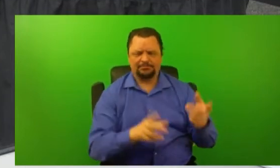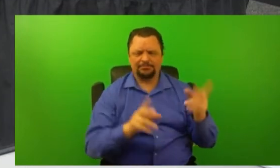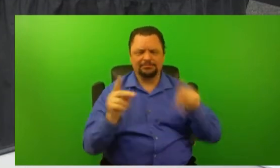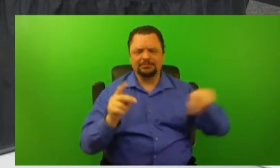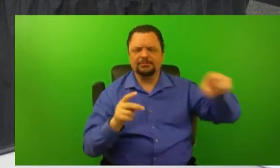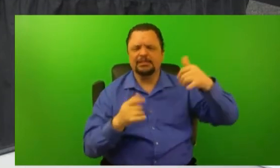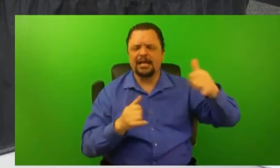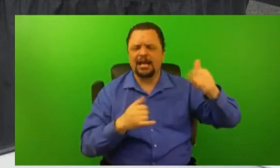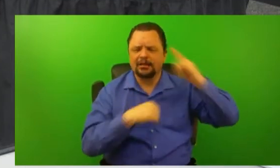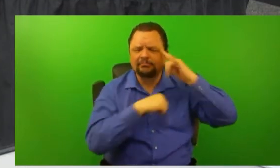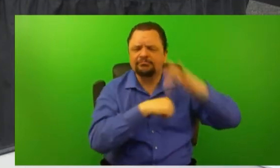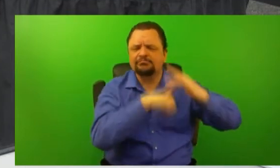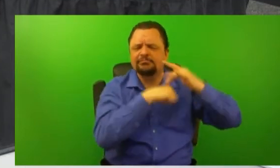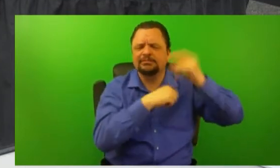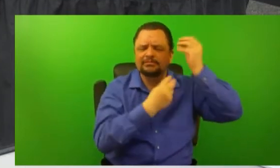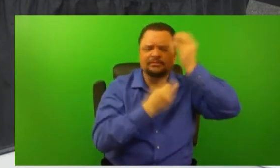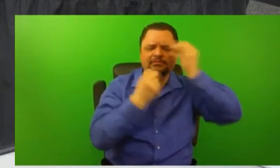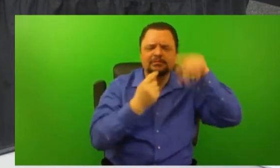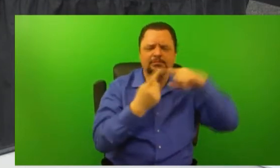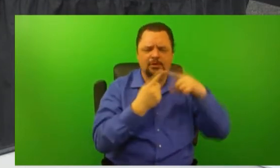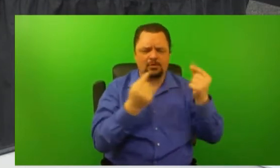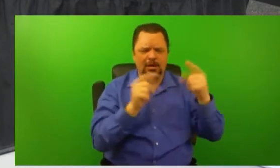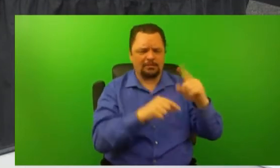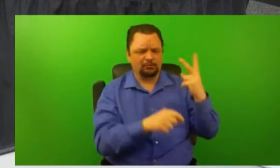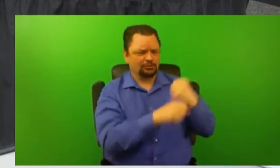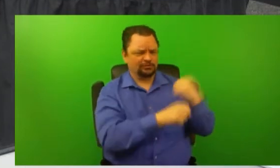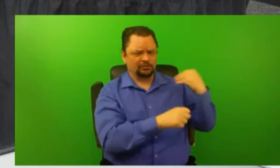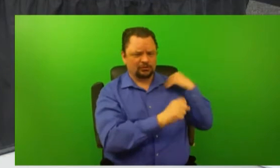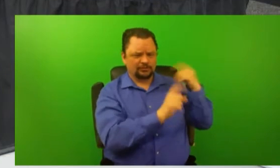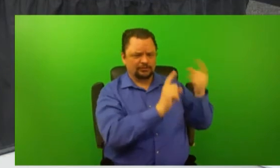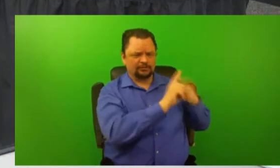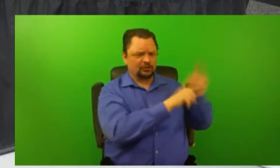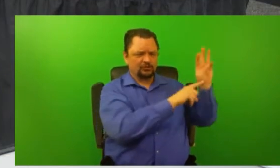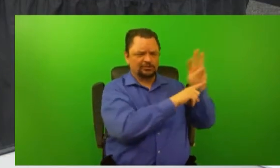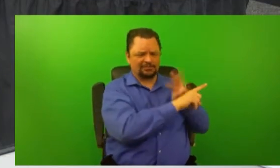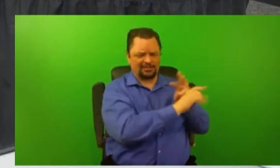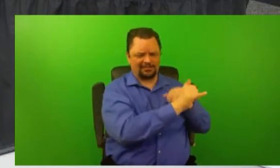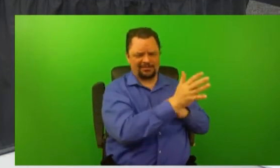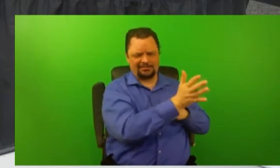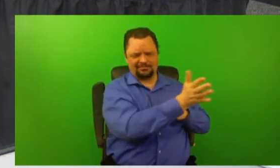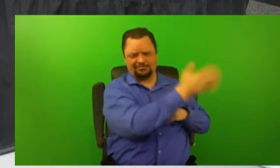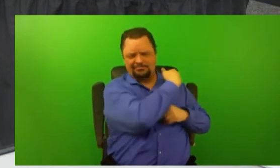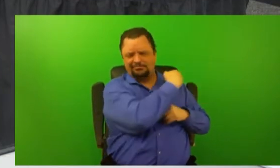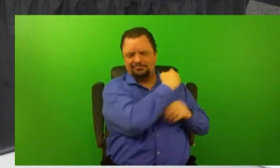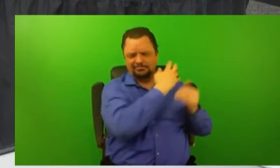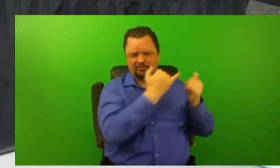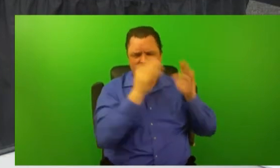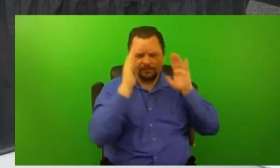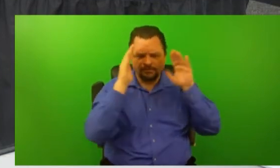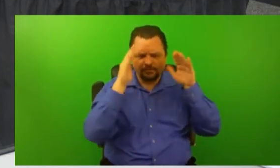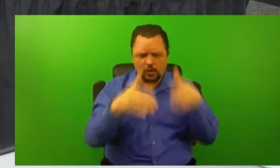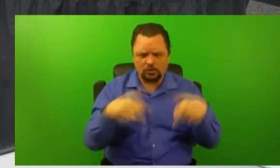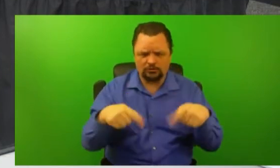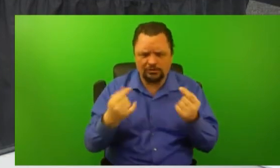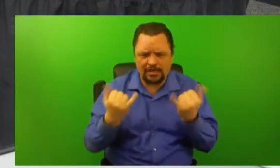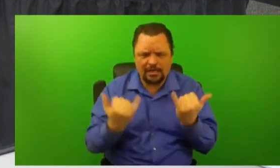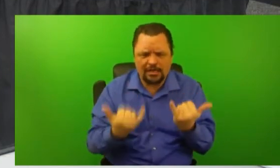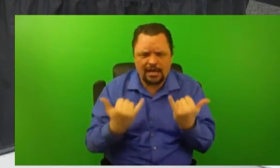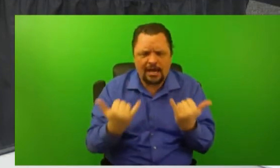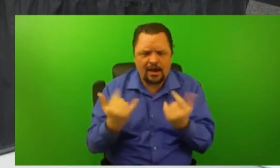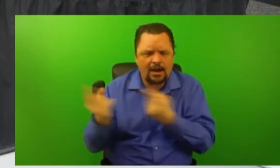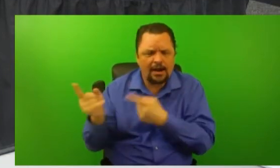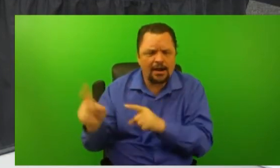years ago or in the first 6 months of COVID, but what's going on today. And I think over the last